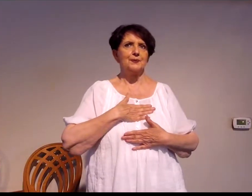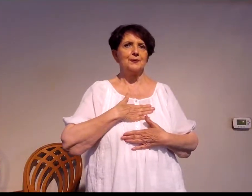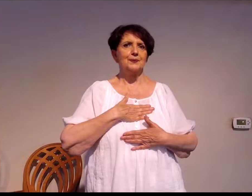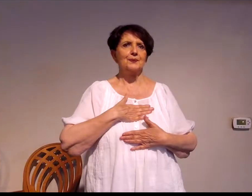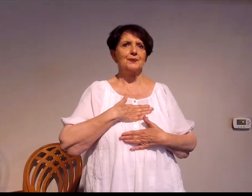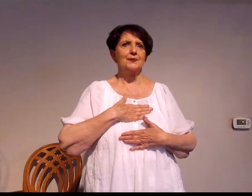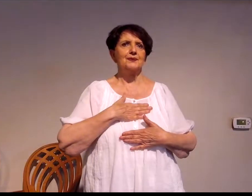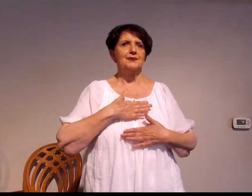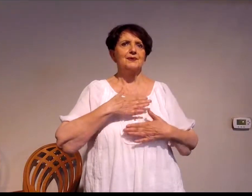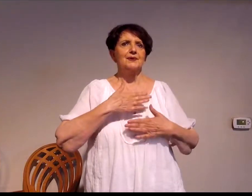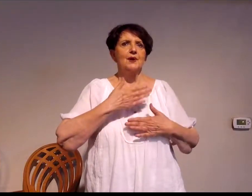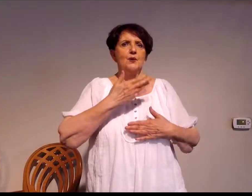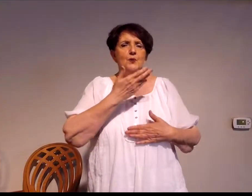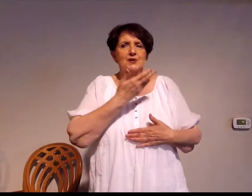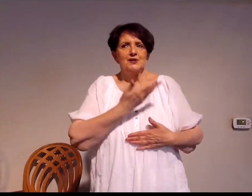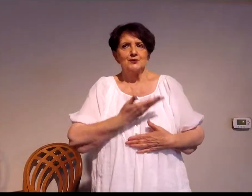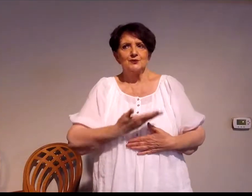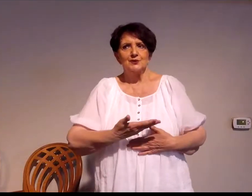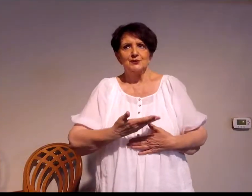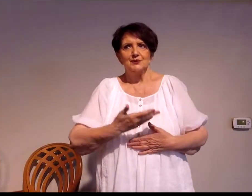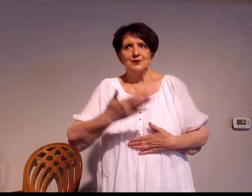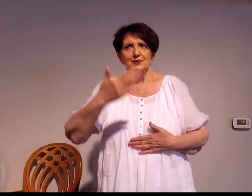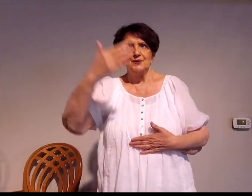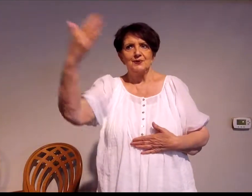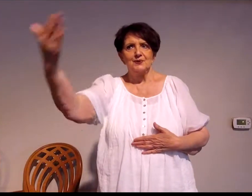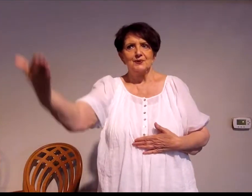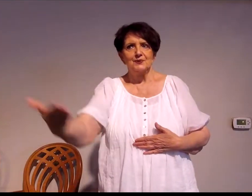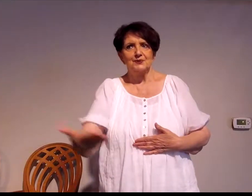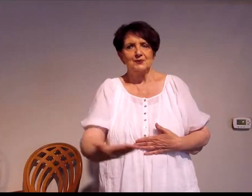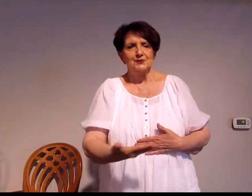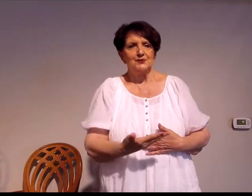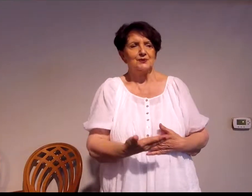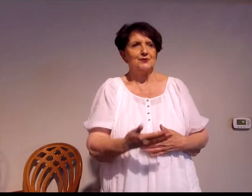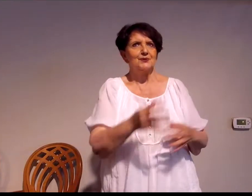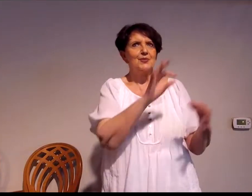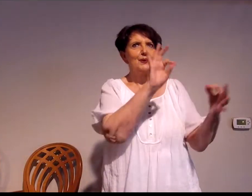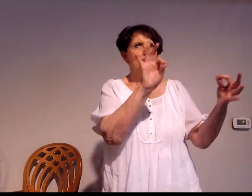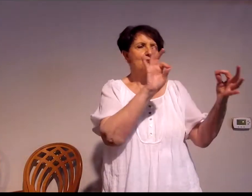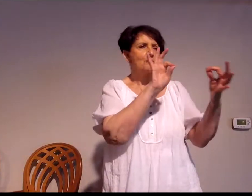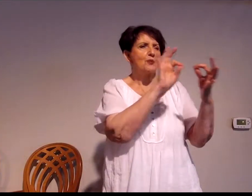Let me introduce you to the ideal family.